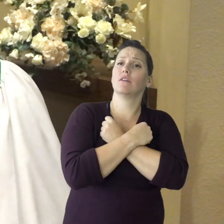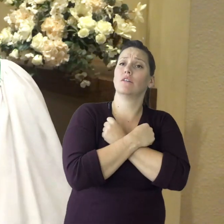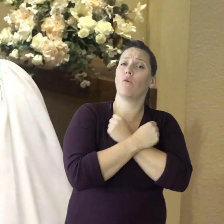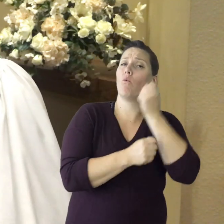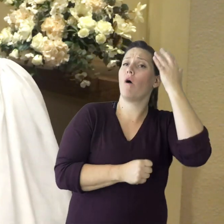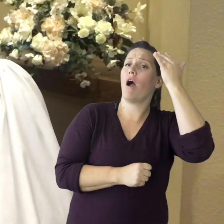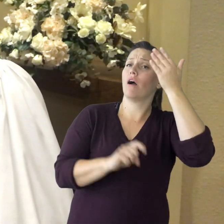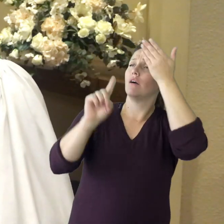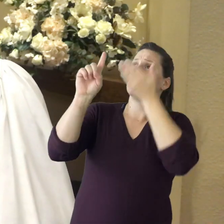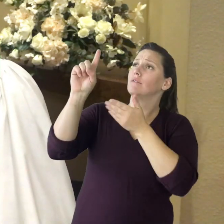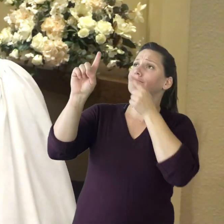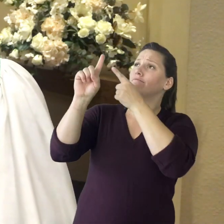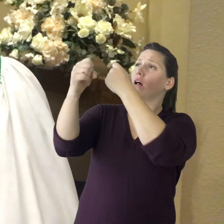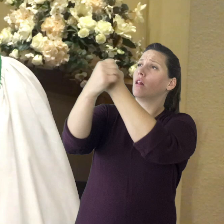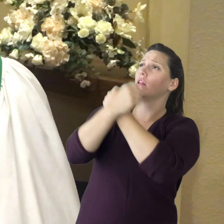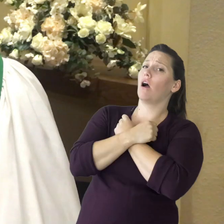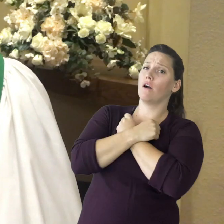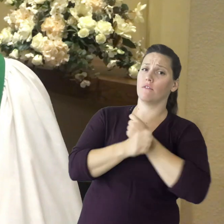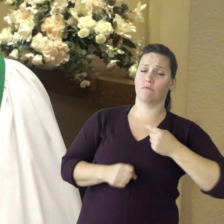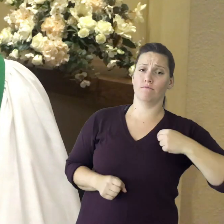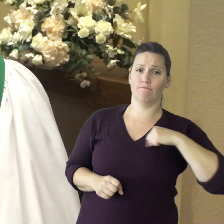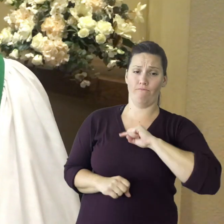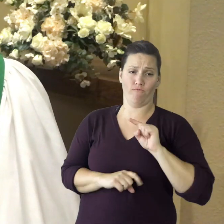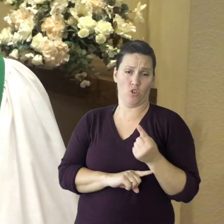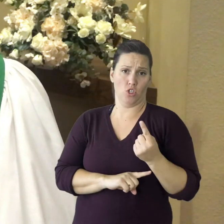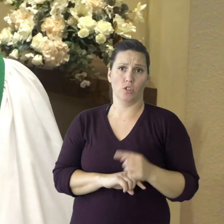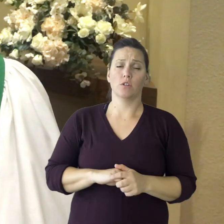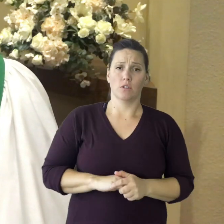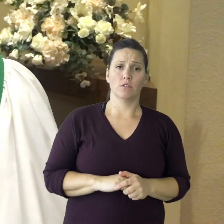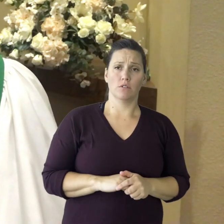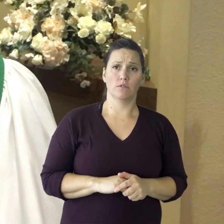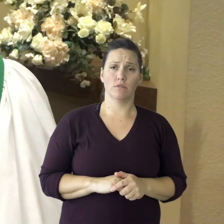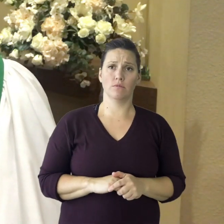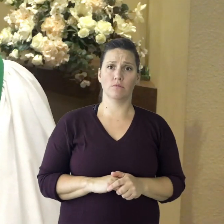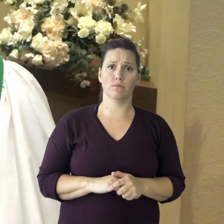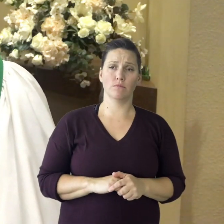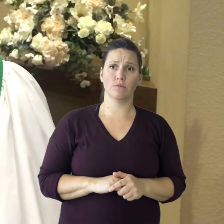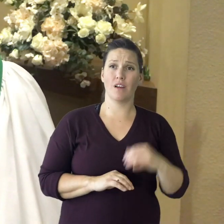we love because God first loved us.